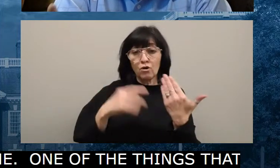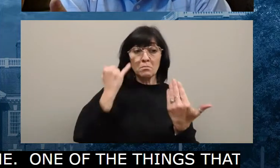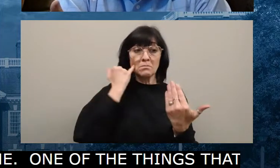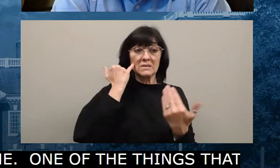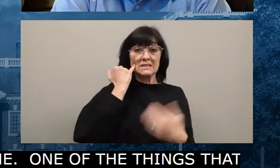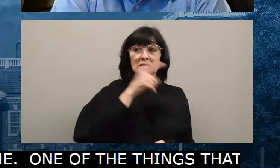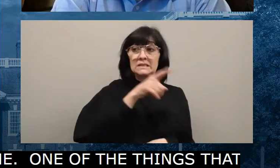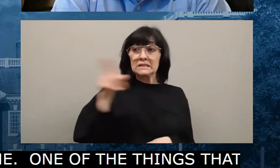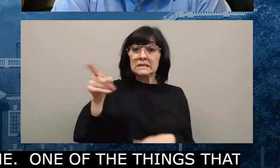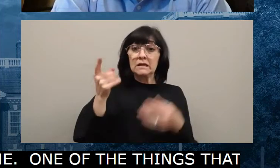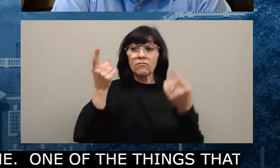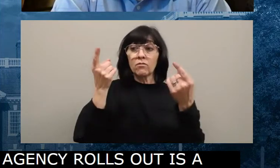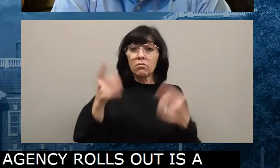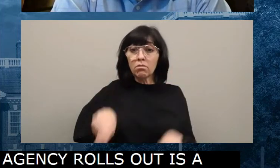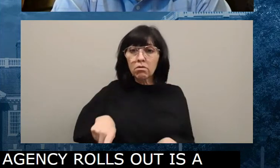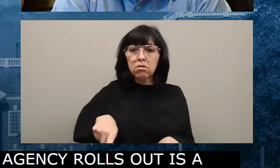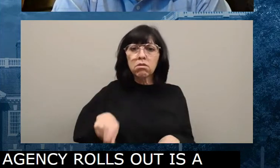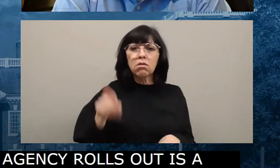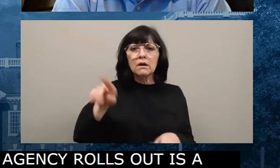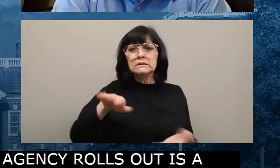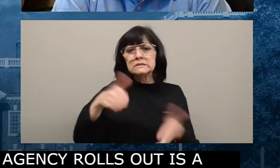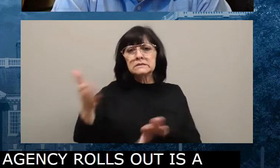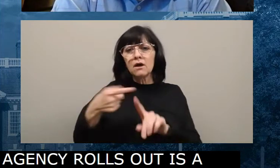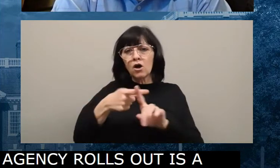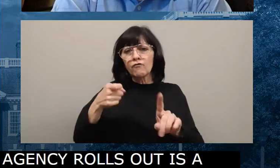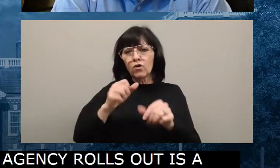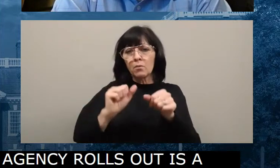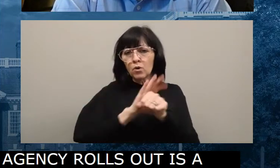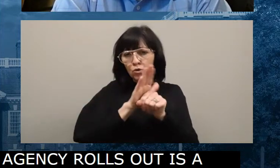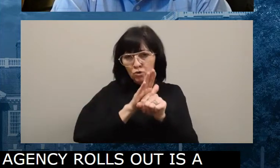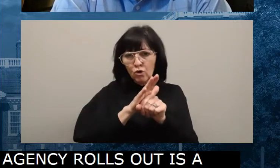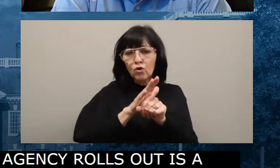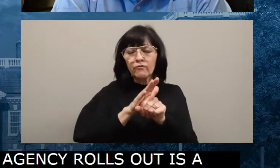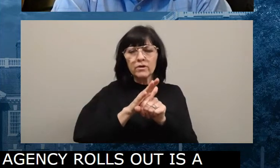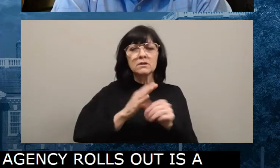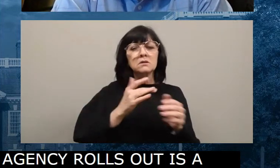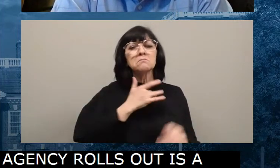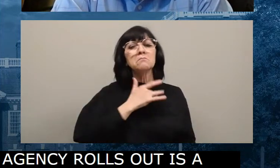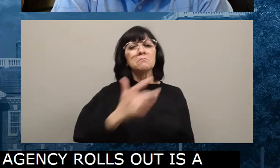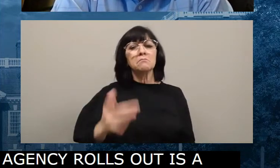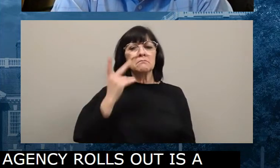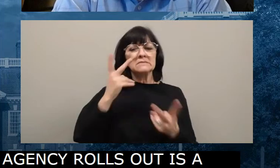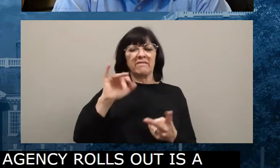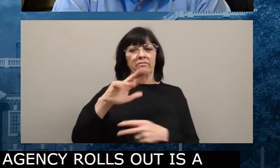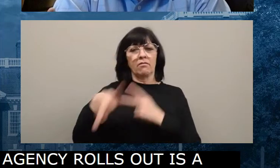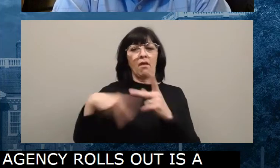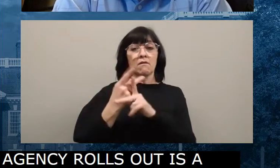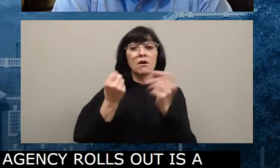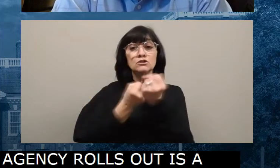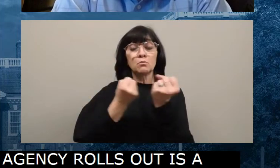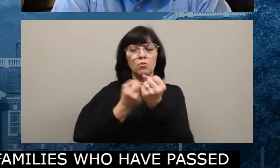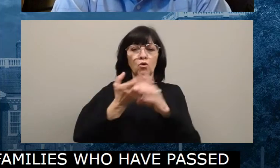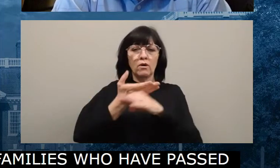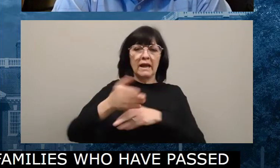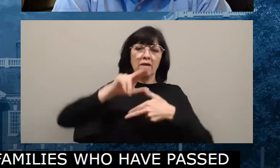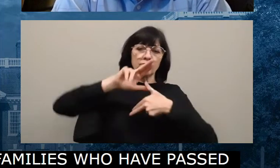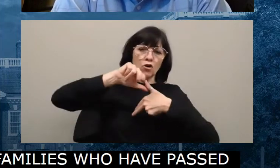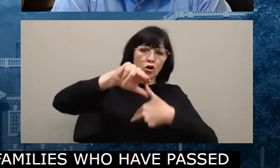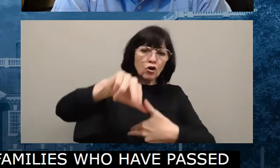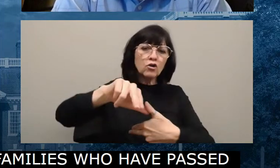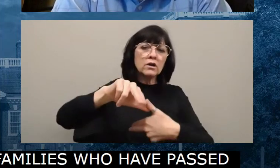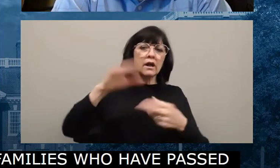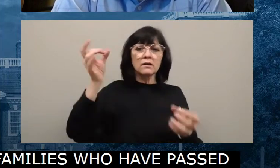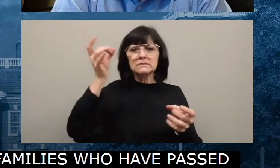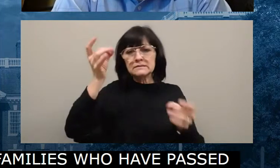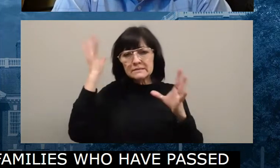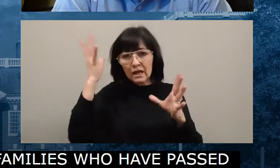a disaster. So normally you'll see this after hurricanes or other natural types of disasters. Well, they turned that program on